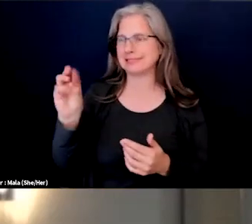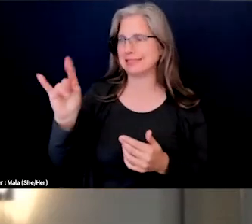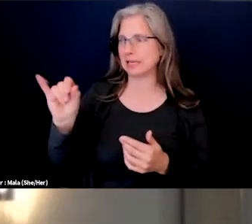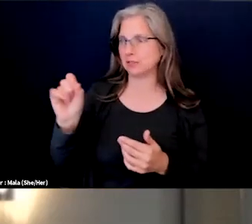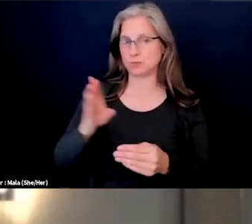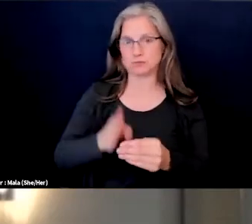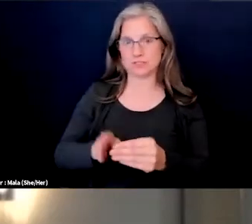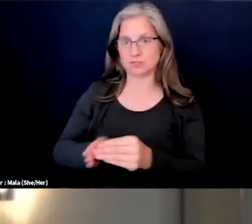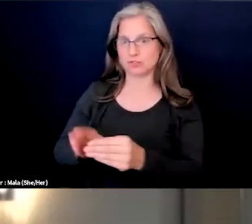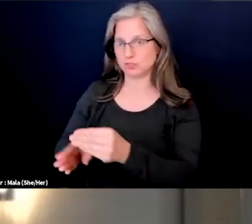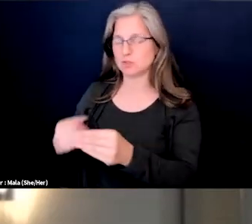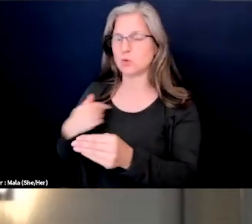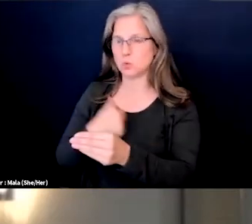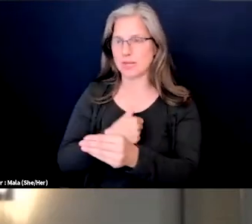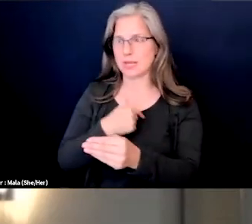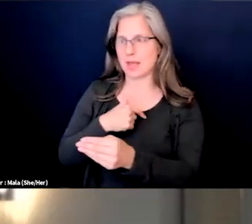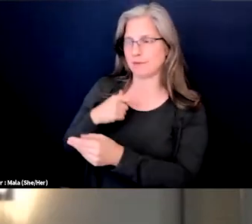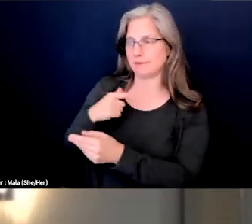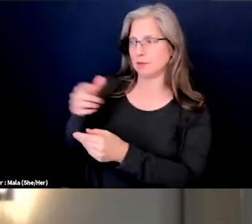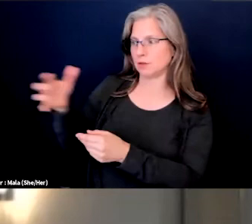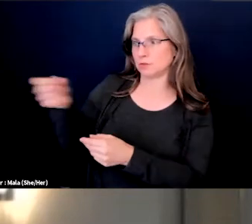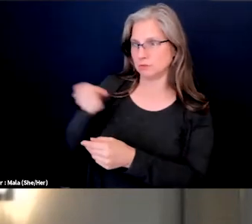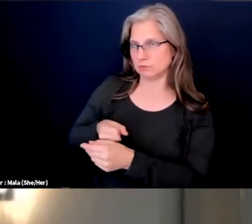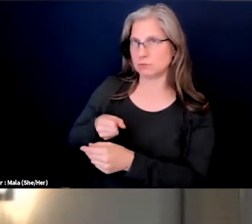them. We have retained